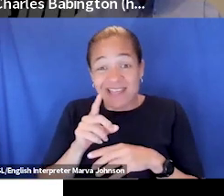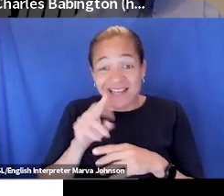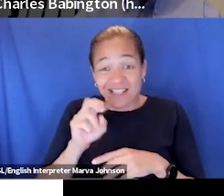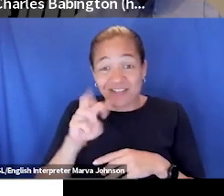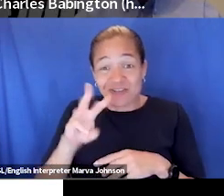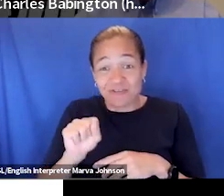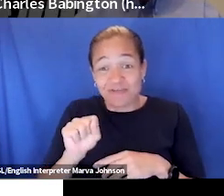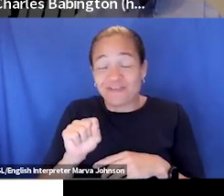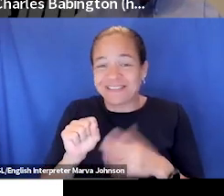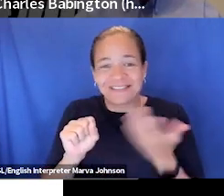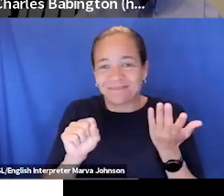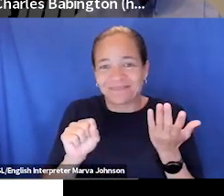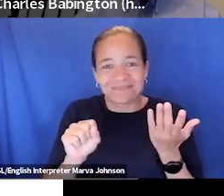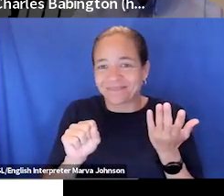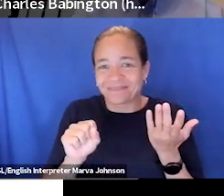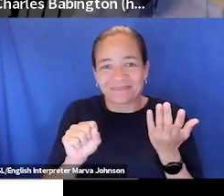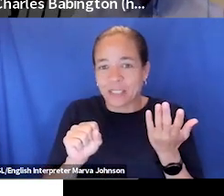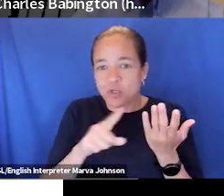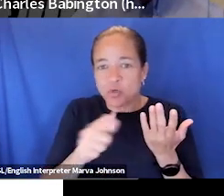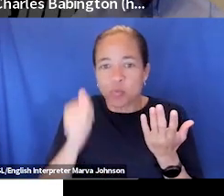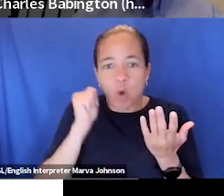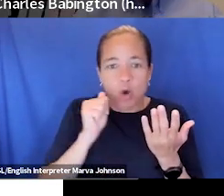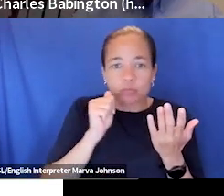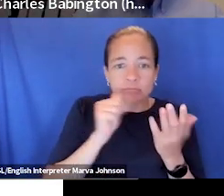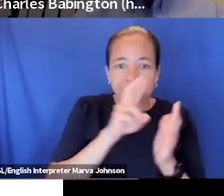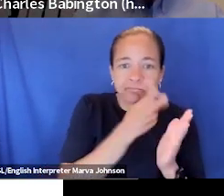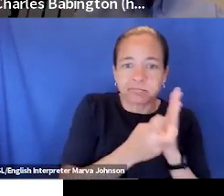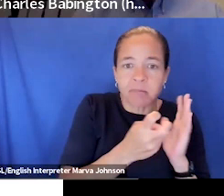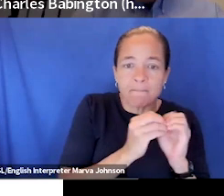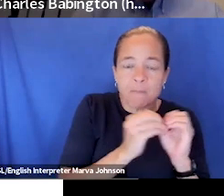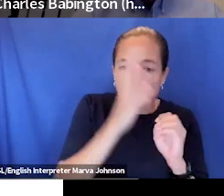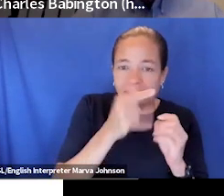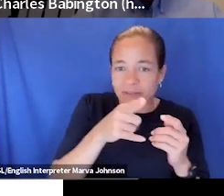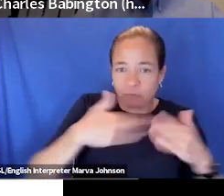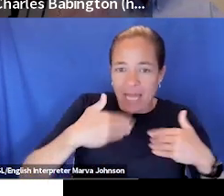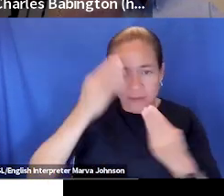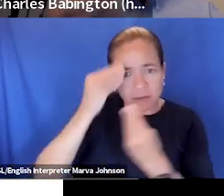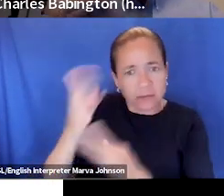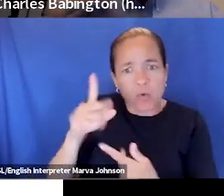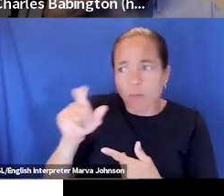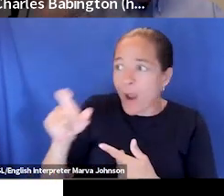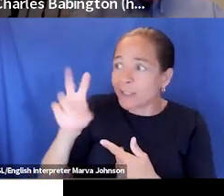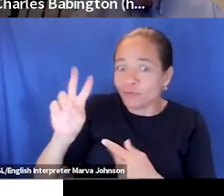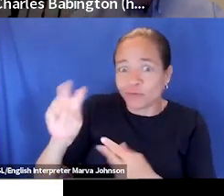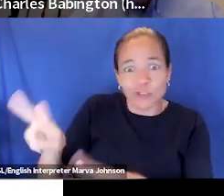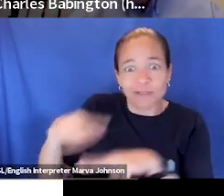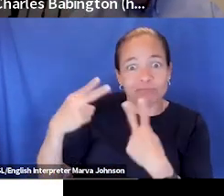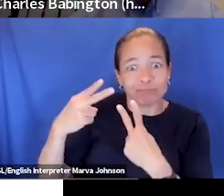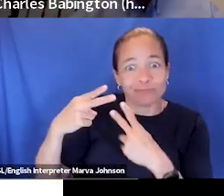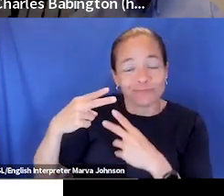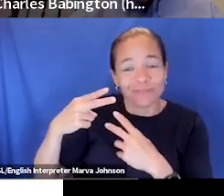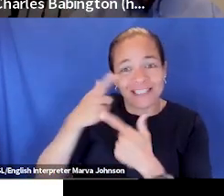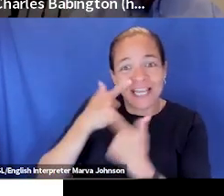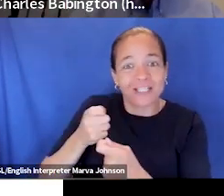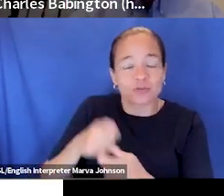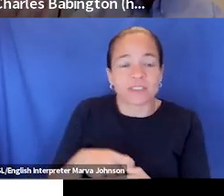not going to read any further in this because you haven't told them why they should be interested. But if you look at that on the right, that's news.